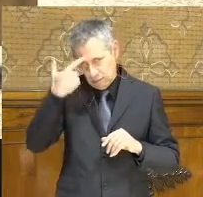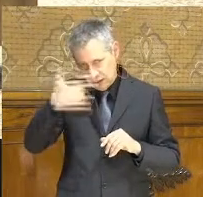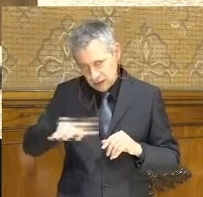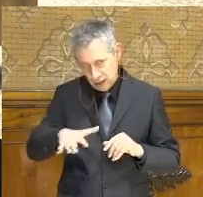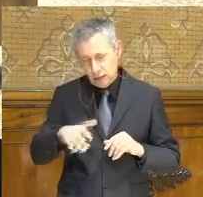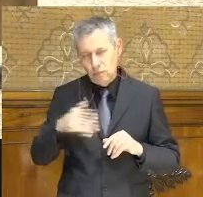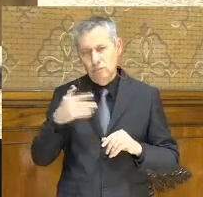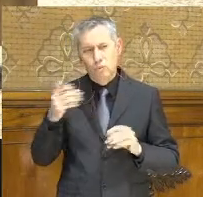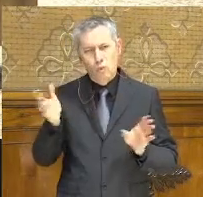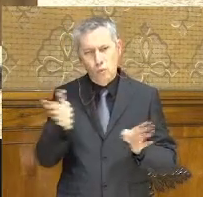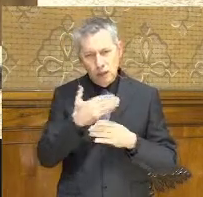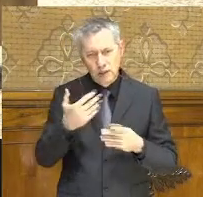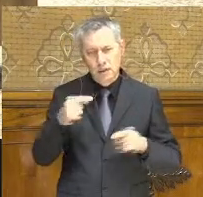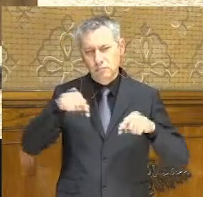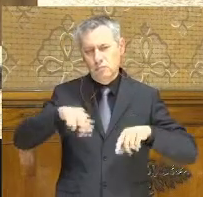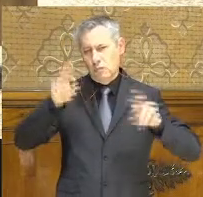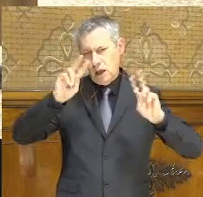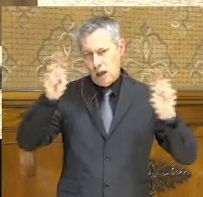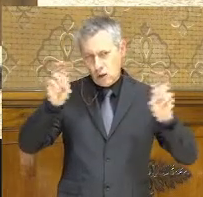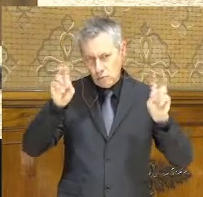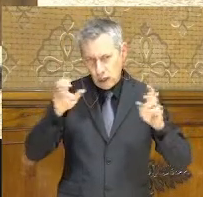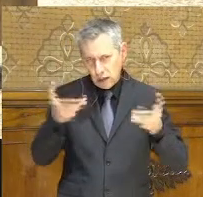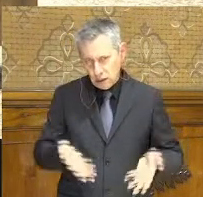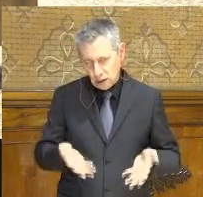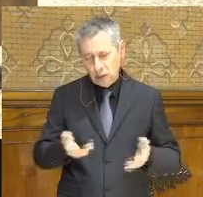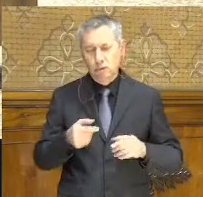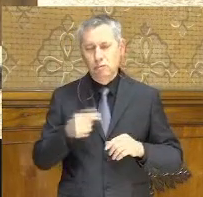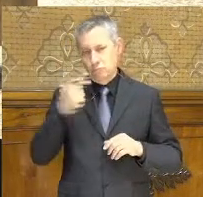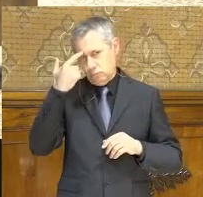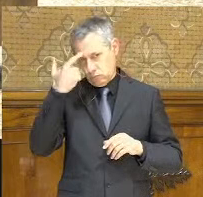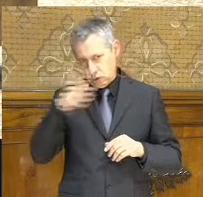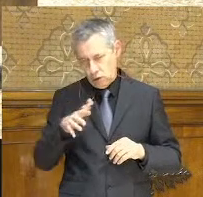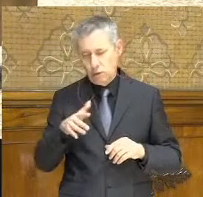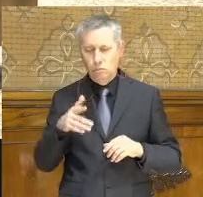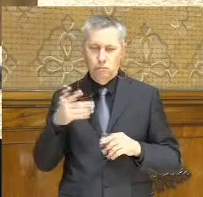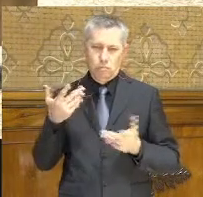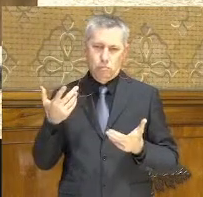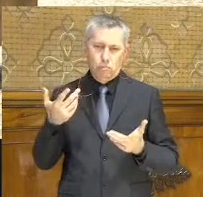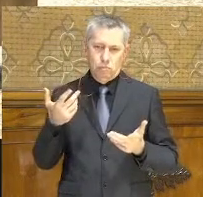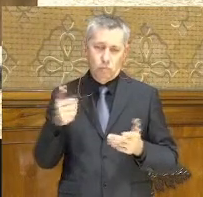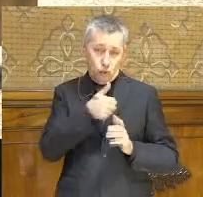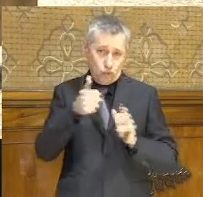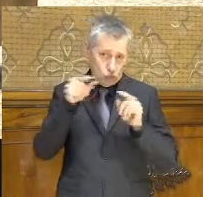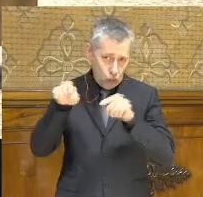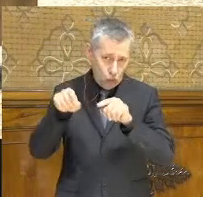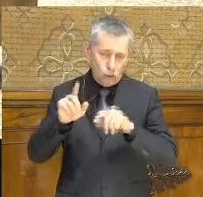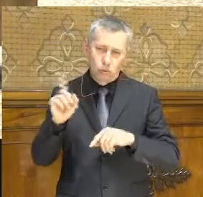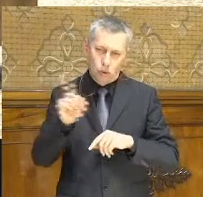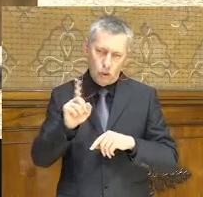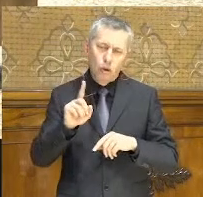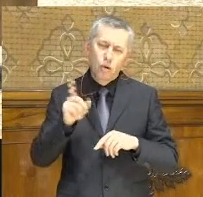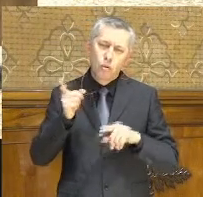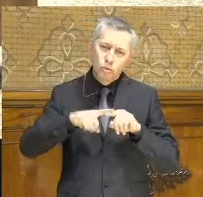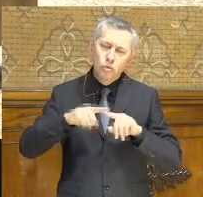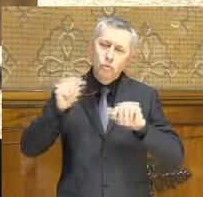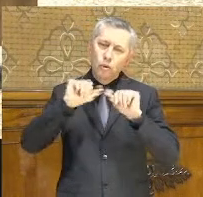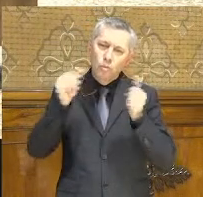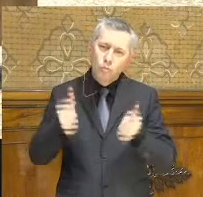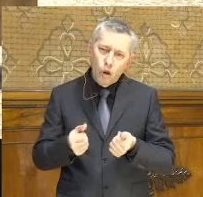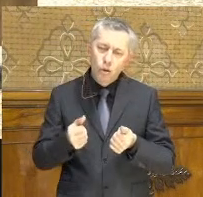about today, and also I think he has a way of tackling the